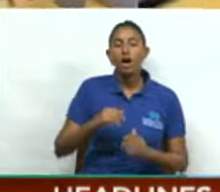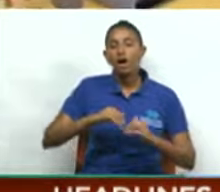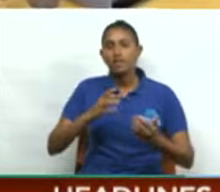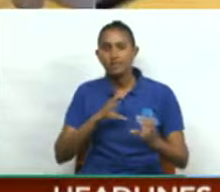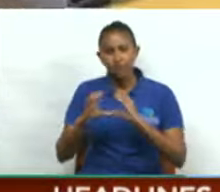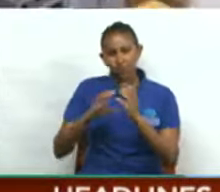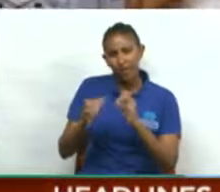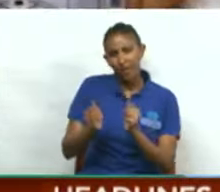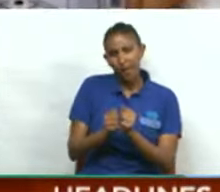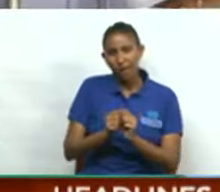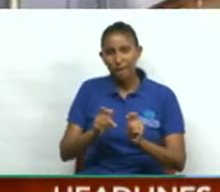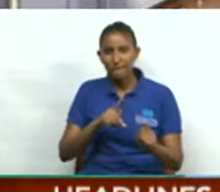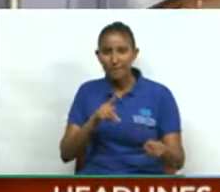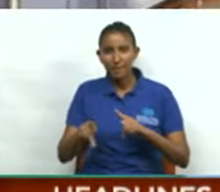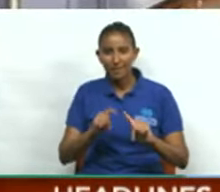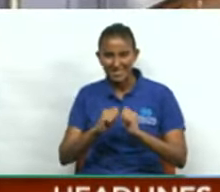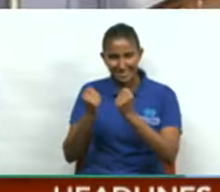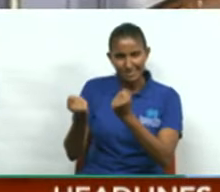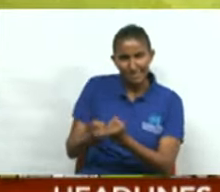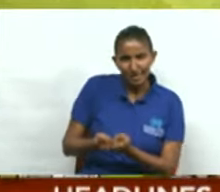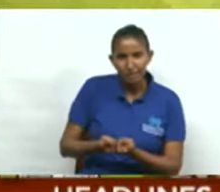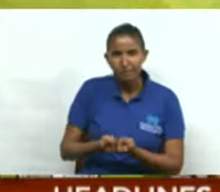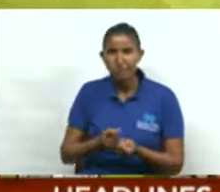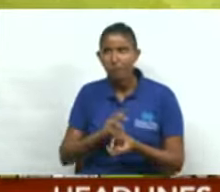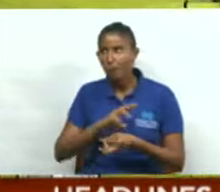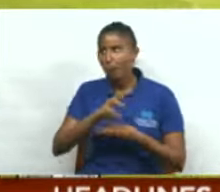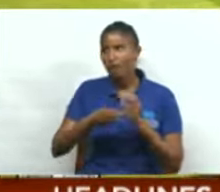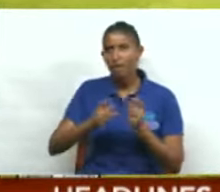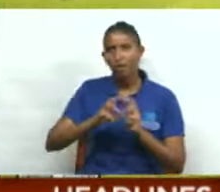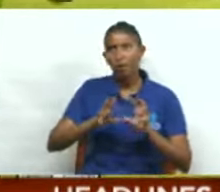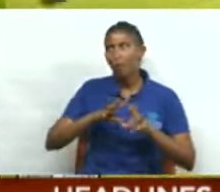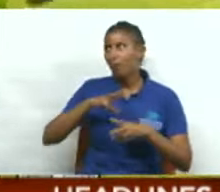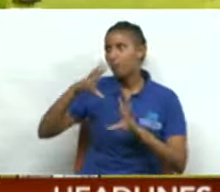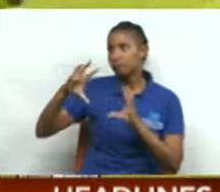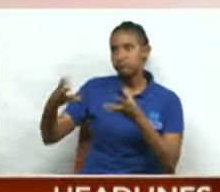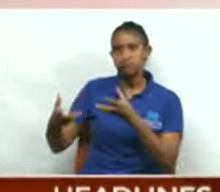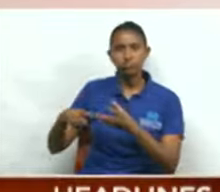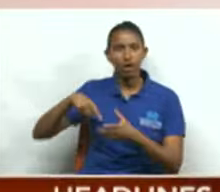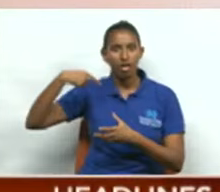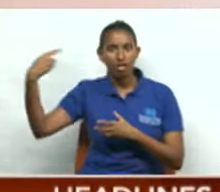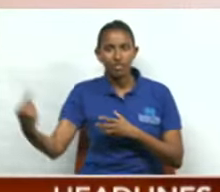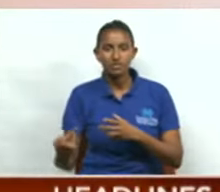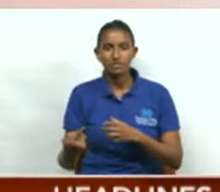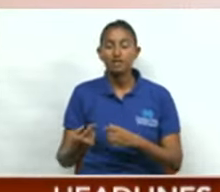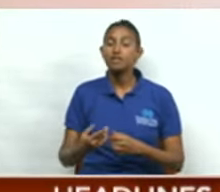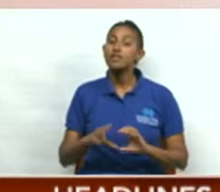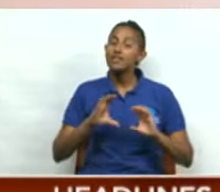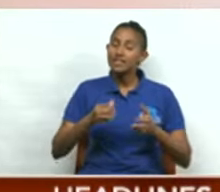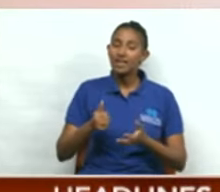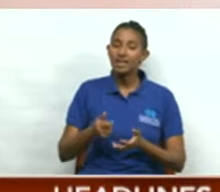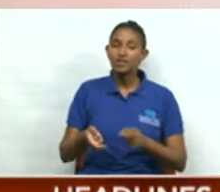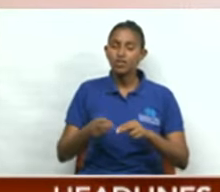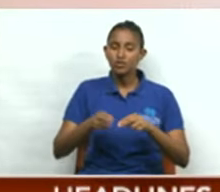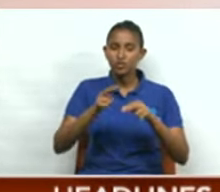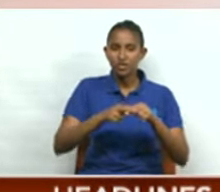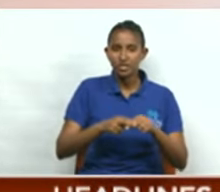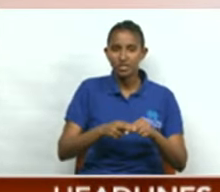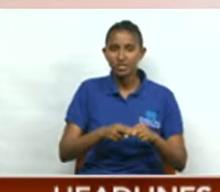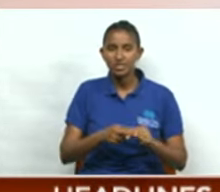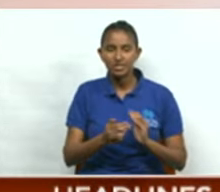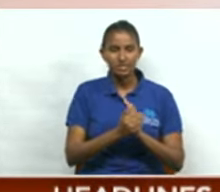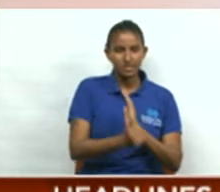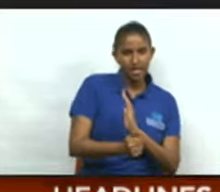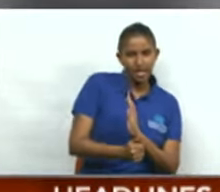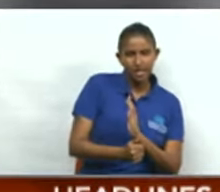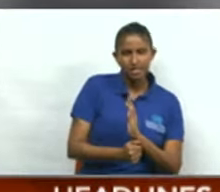But the positives don't stop there. Mobile gaming can also enhance cognitive abilities, especially games rooted in problem